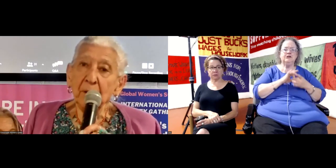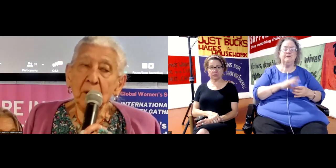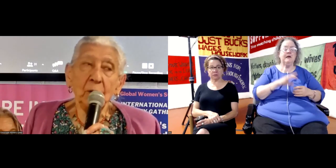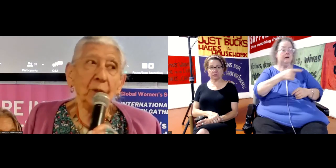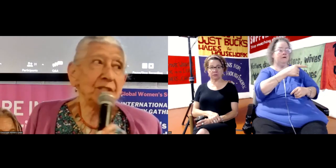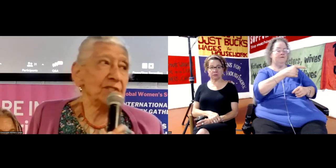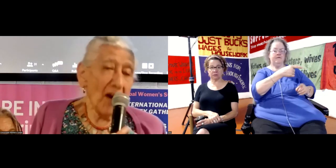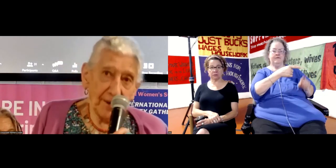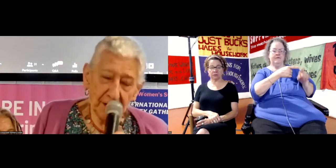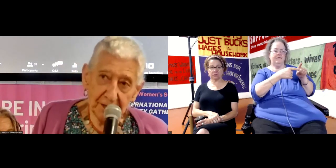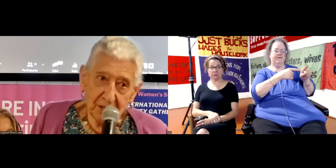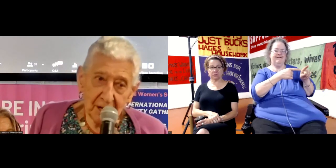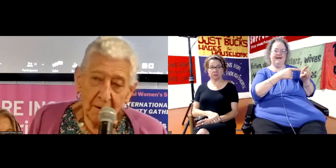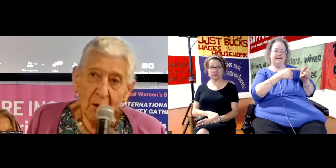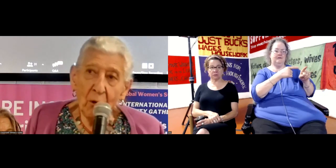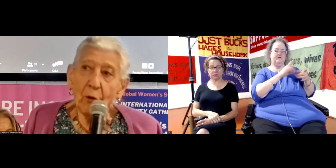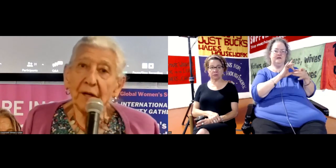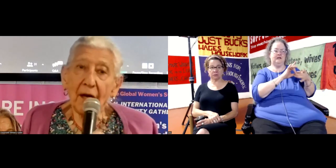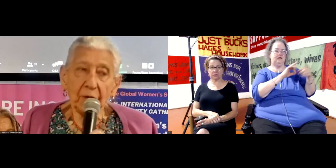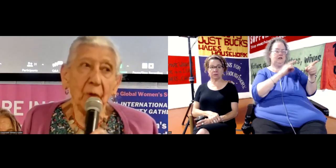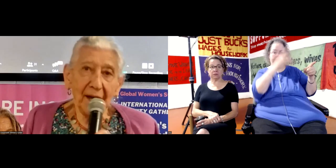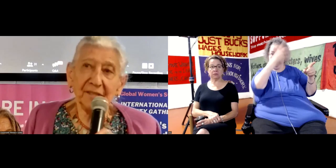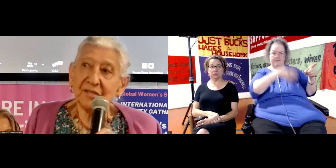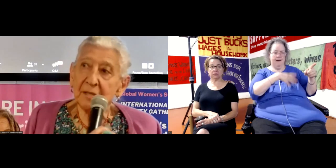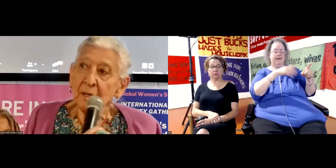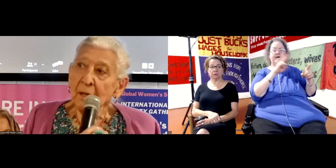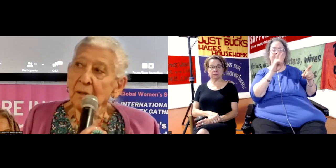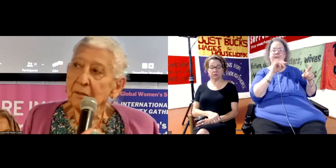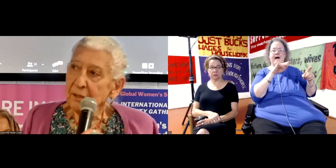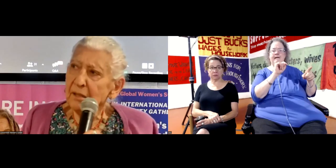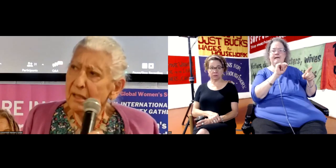relationship which is violent or in other ways